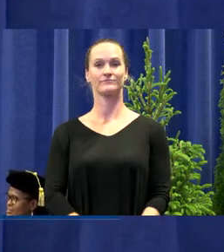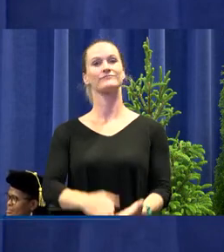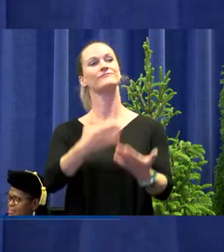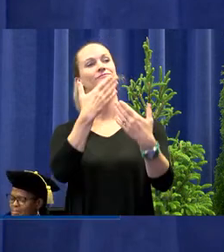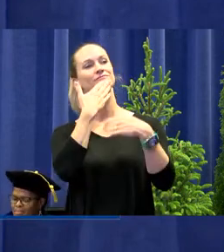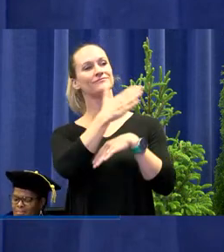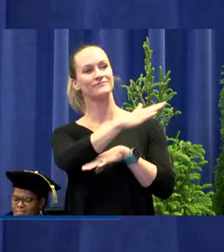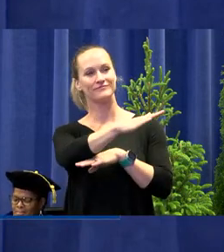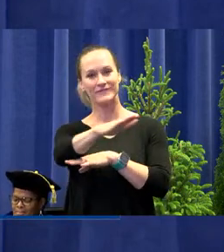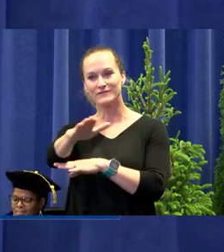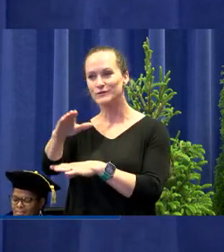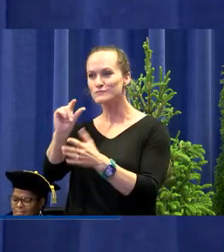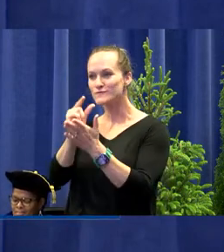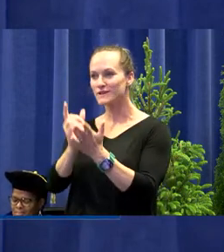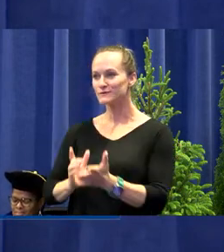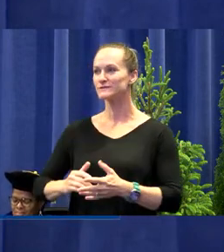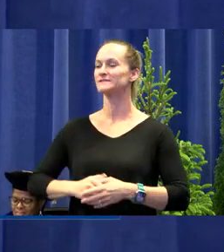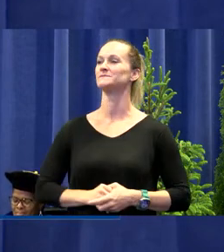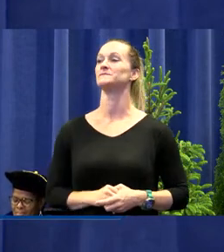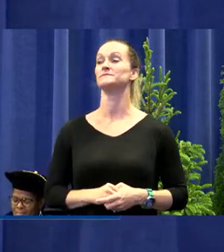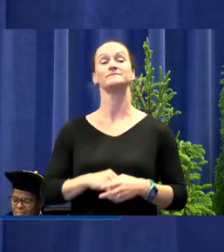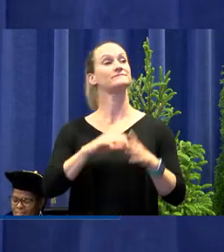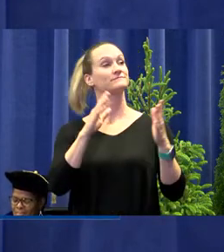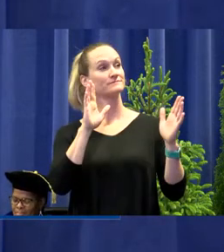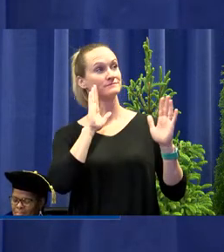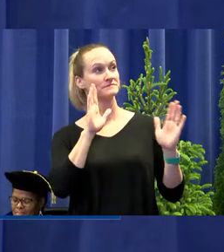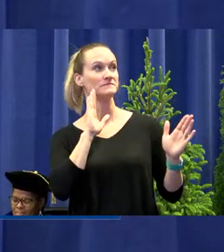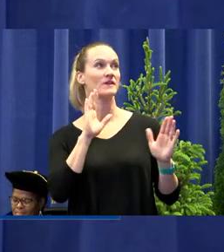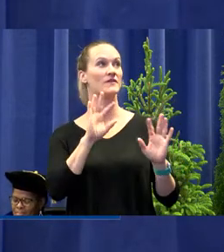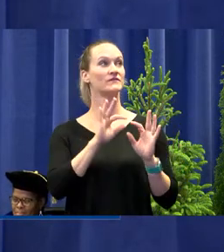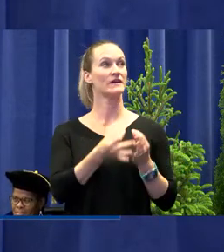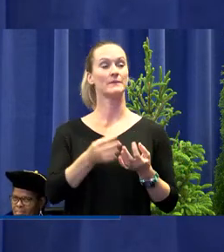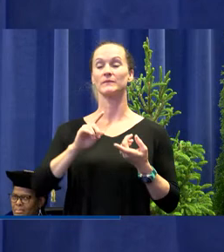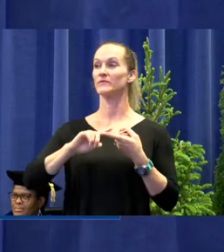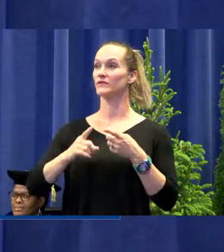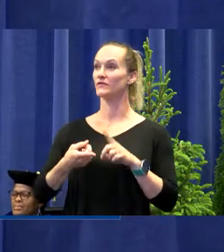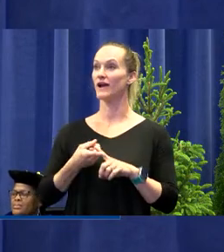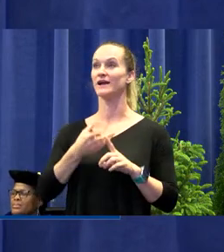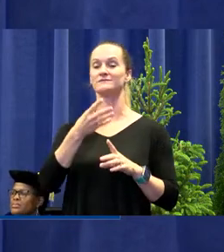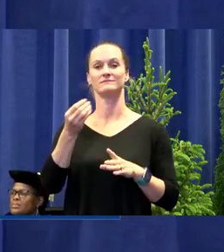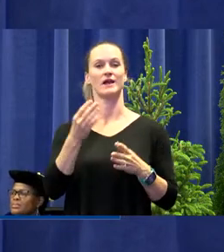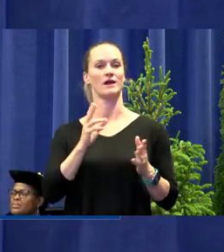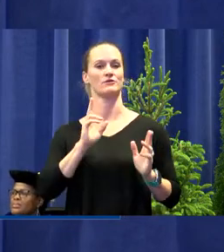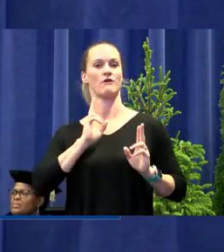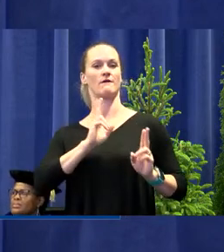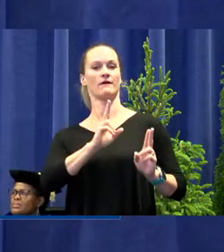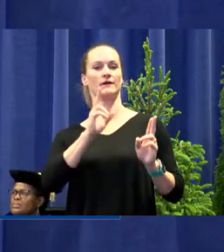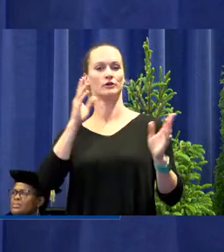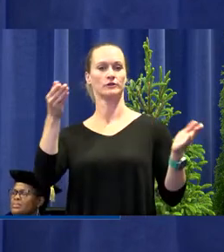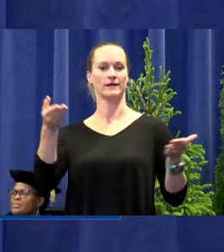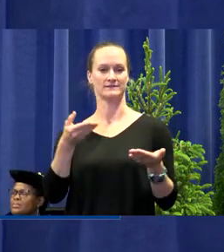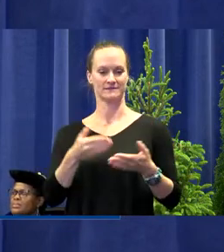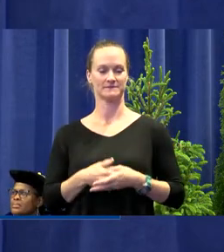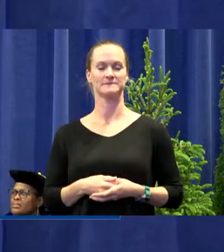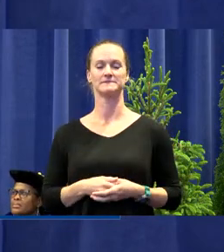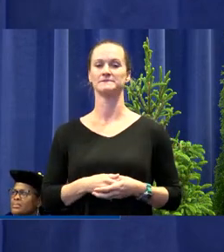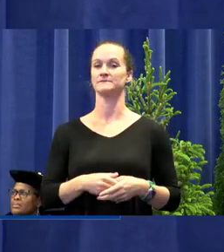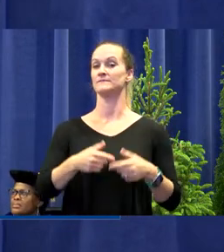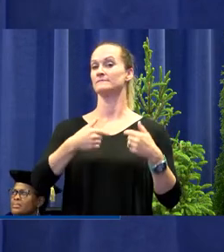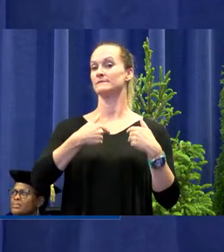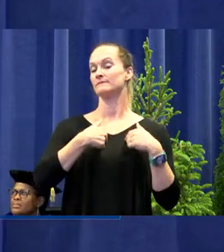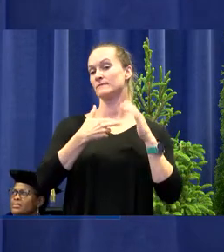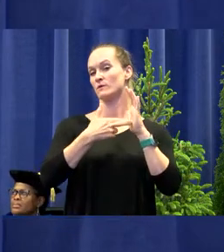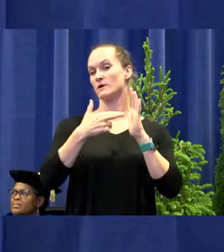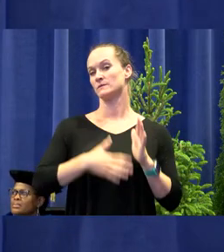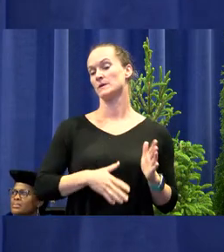Good afternoon, graduates, family and friends of graduates, and distinguished guests. I bring greetings on behalf of the